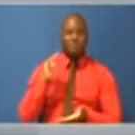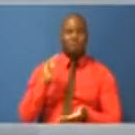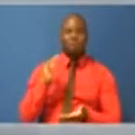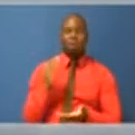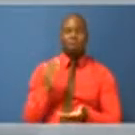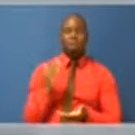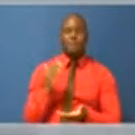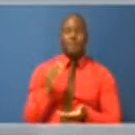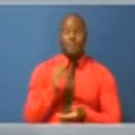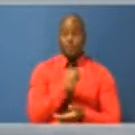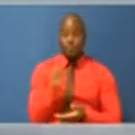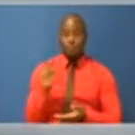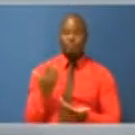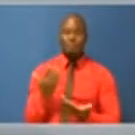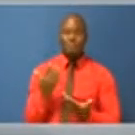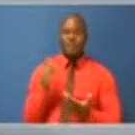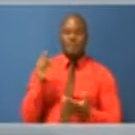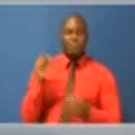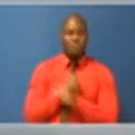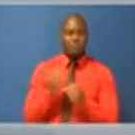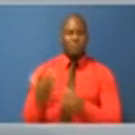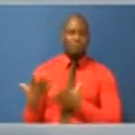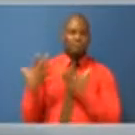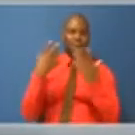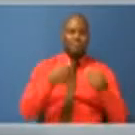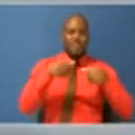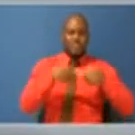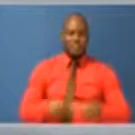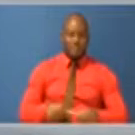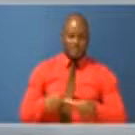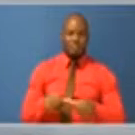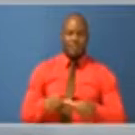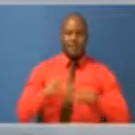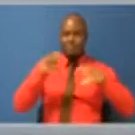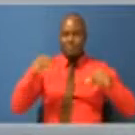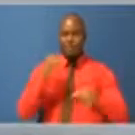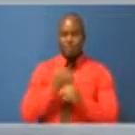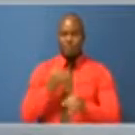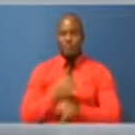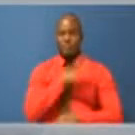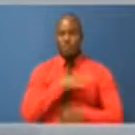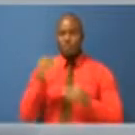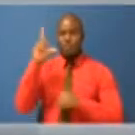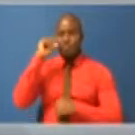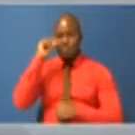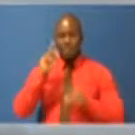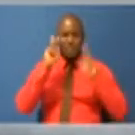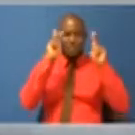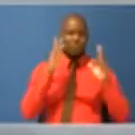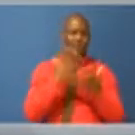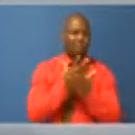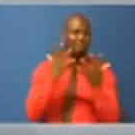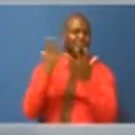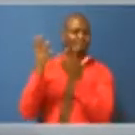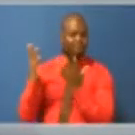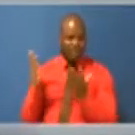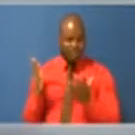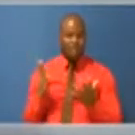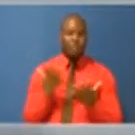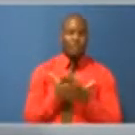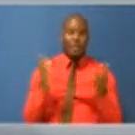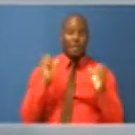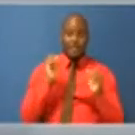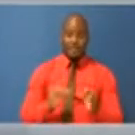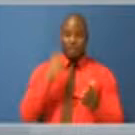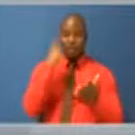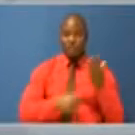you know you don't have to go leave to nairobi to earn a living you can go to mumbas akisumu whatever whatever where